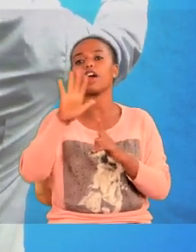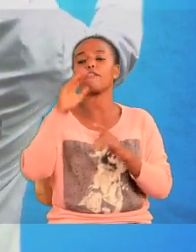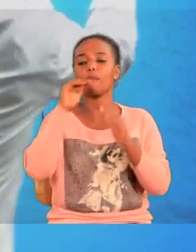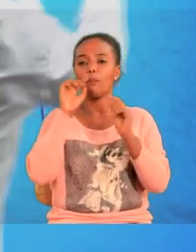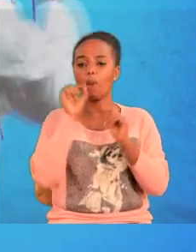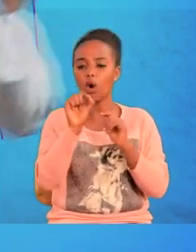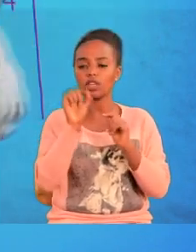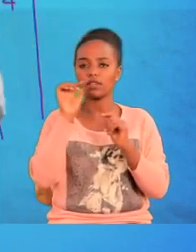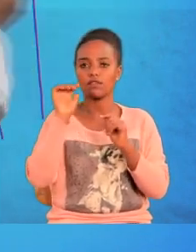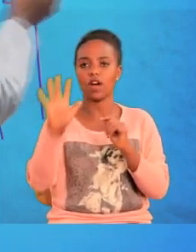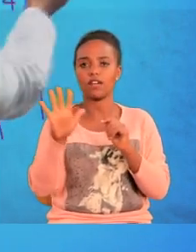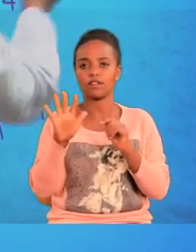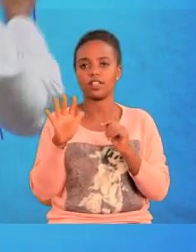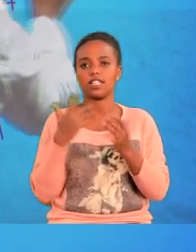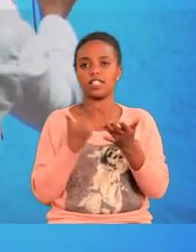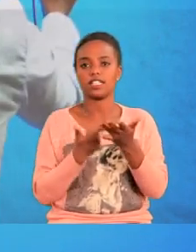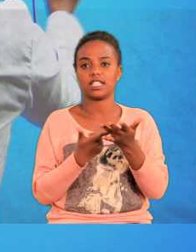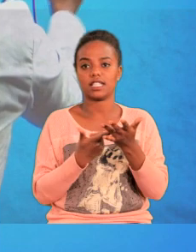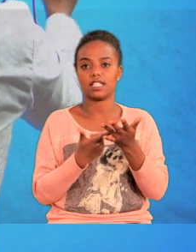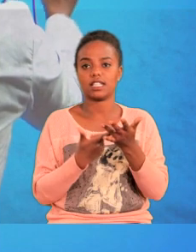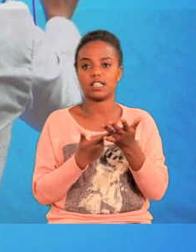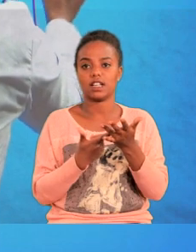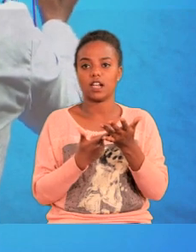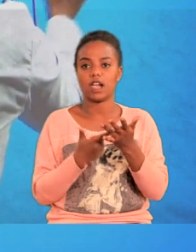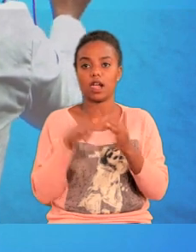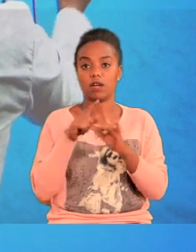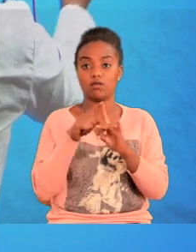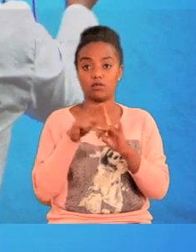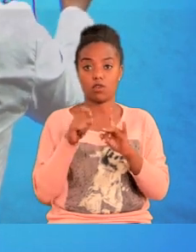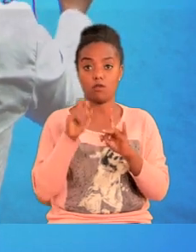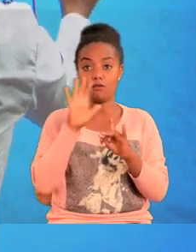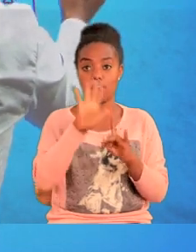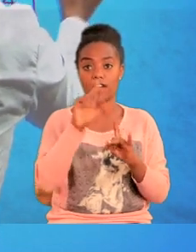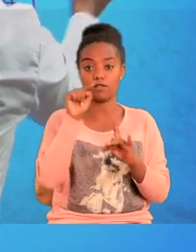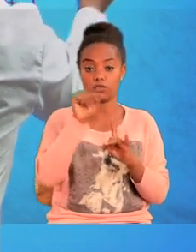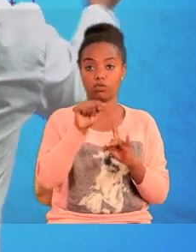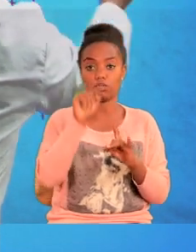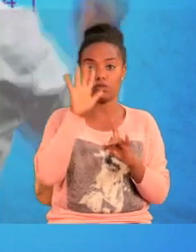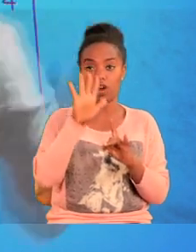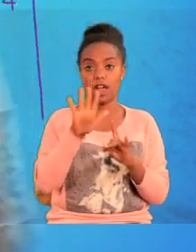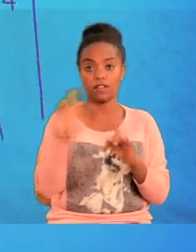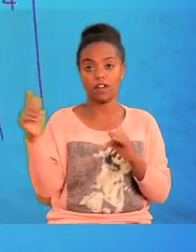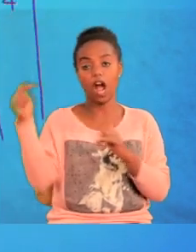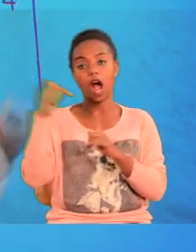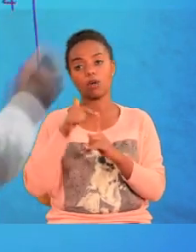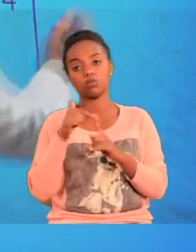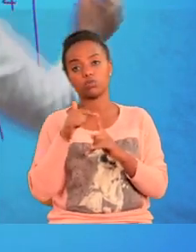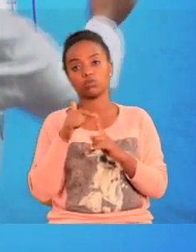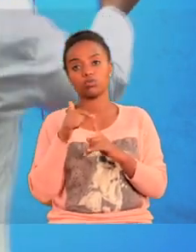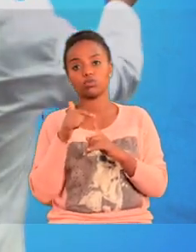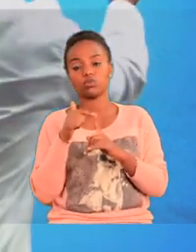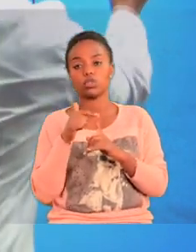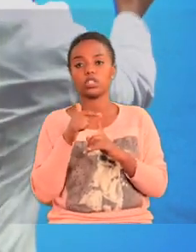5.5. This one from 5.5 up to